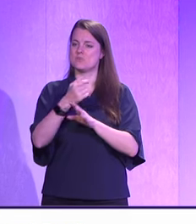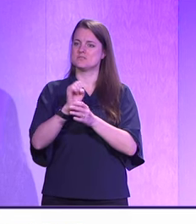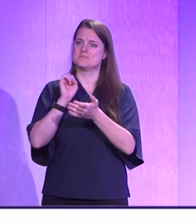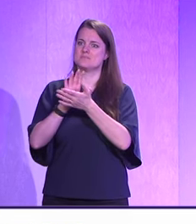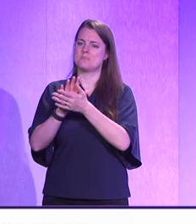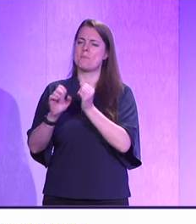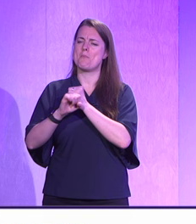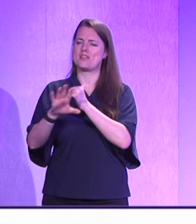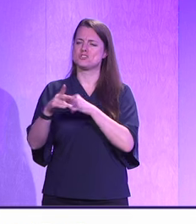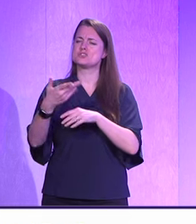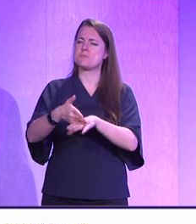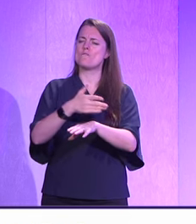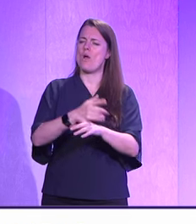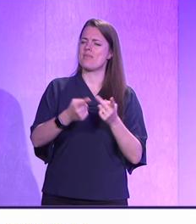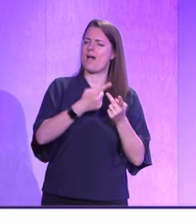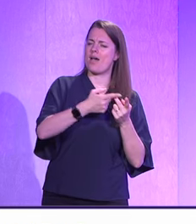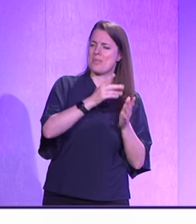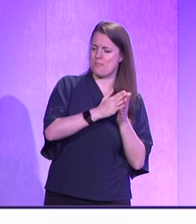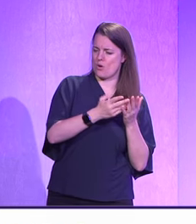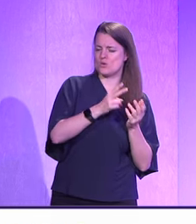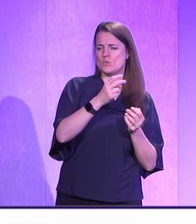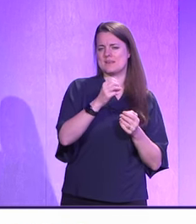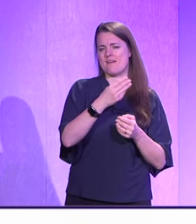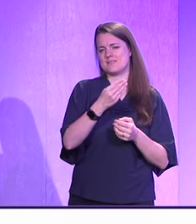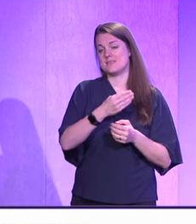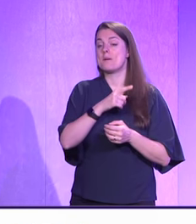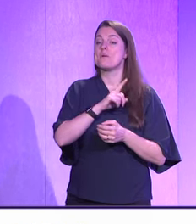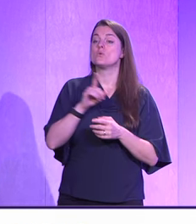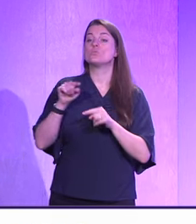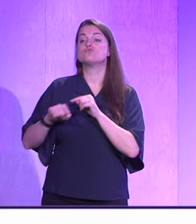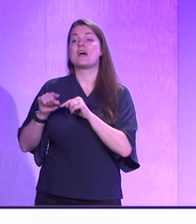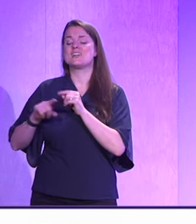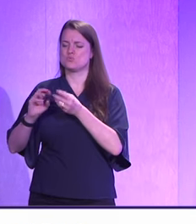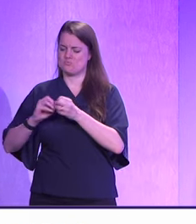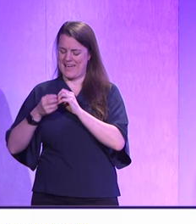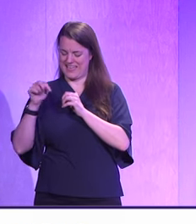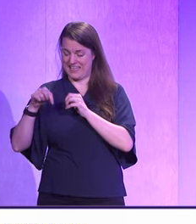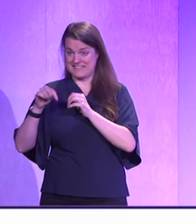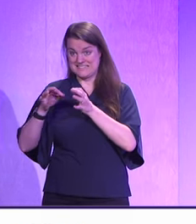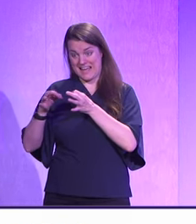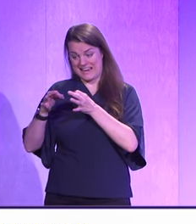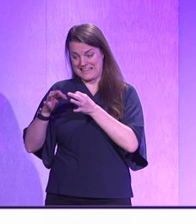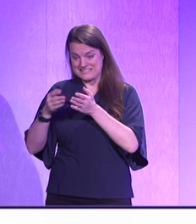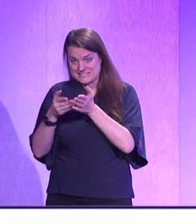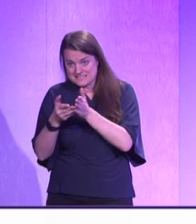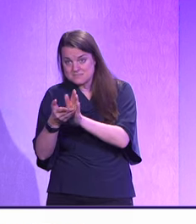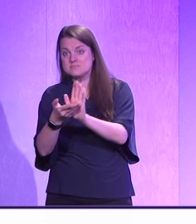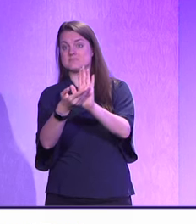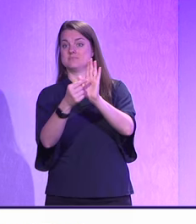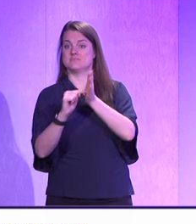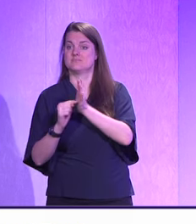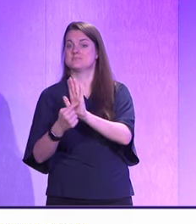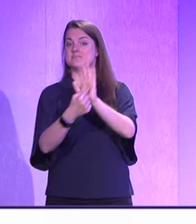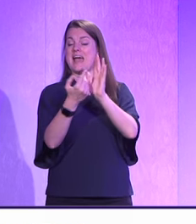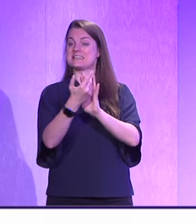book, early 2019. So we kind of were trying to make these techniques more accessible to other people.